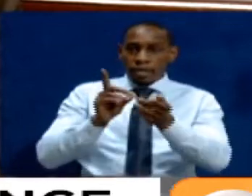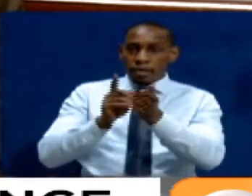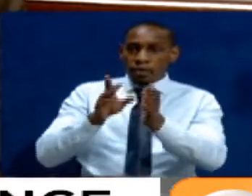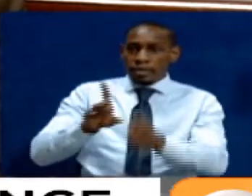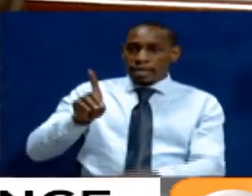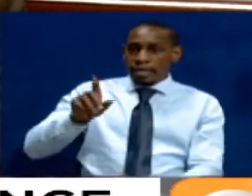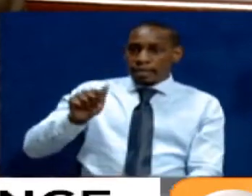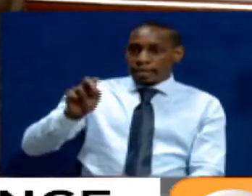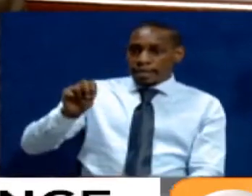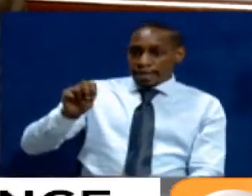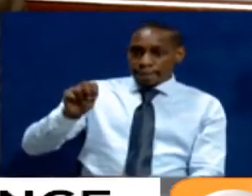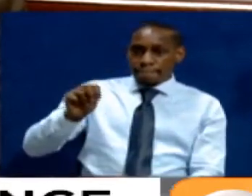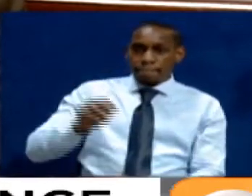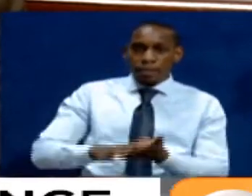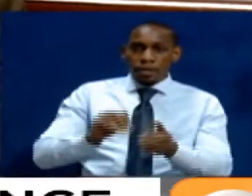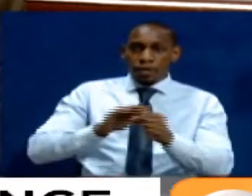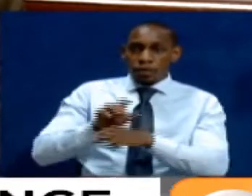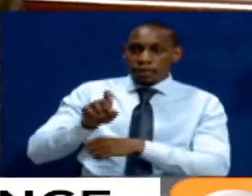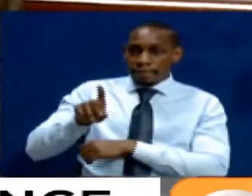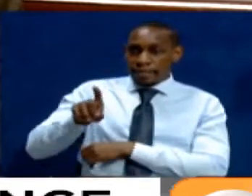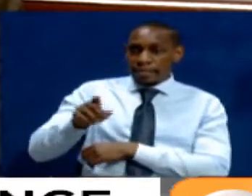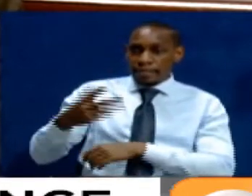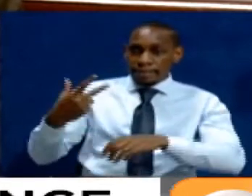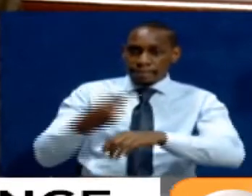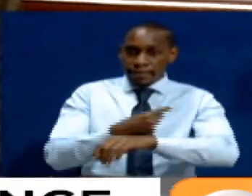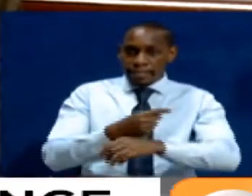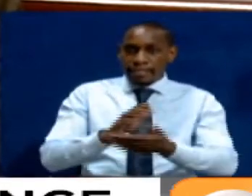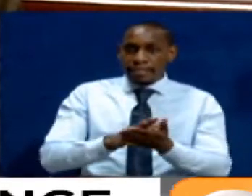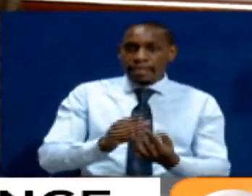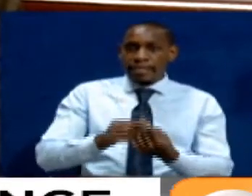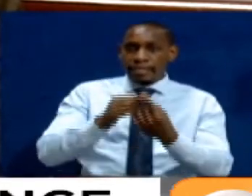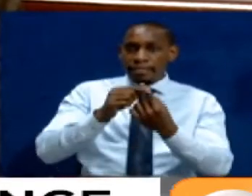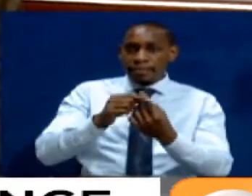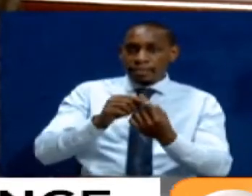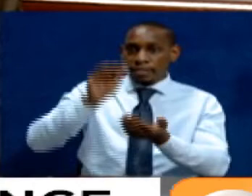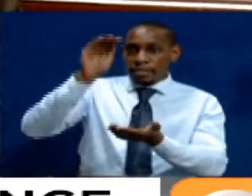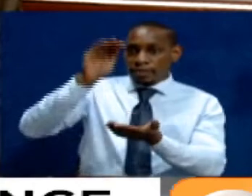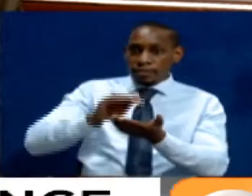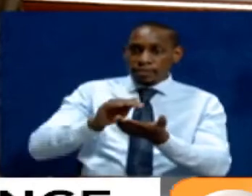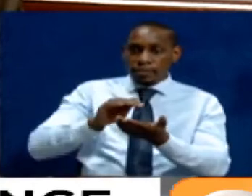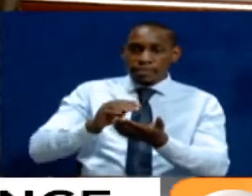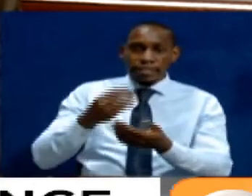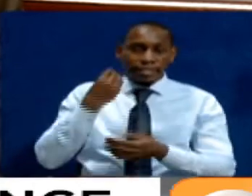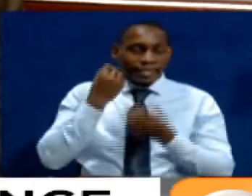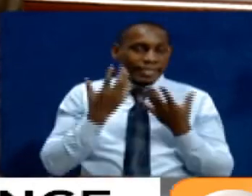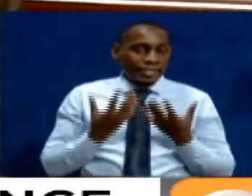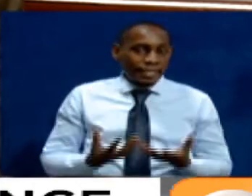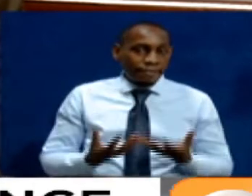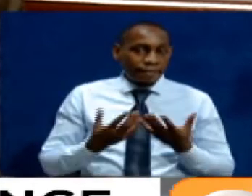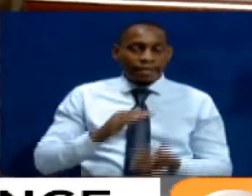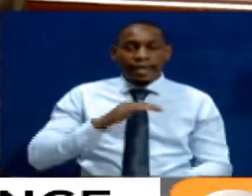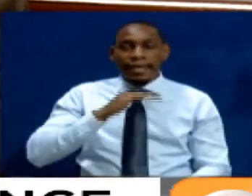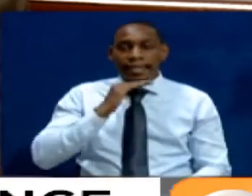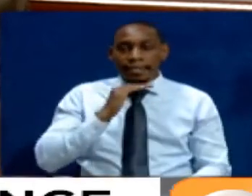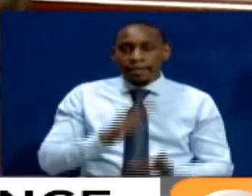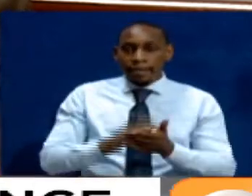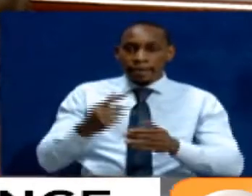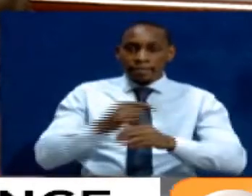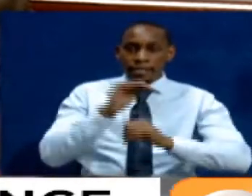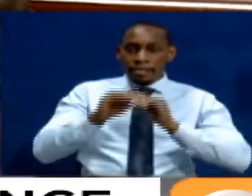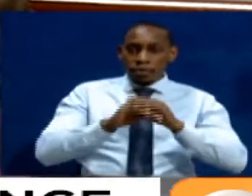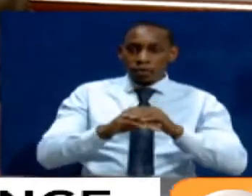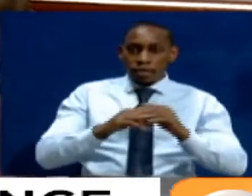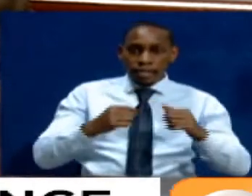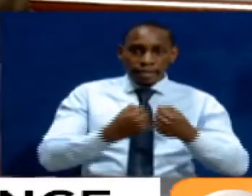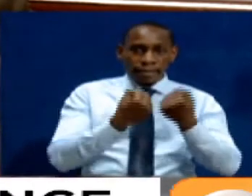said, for the coronavirus vaccine, especially reducing severe disease and death, all the vaccines